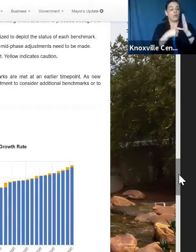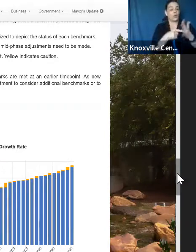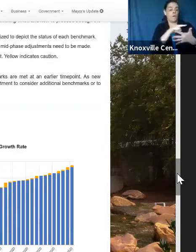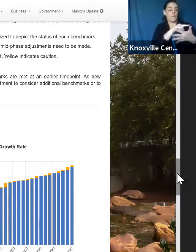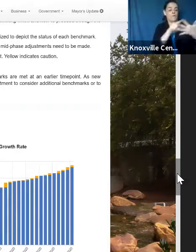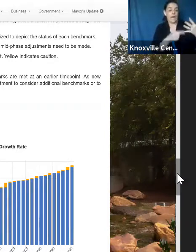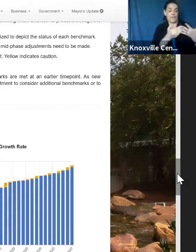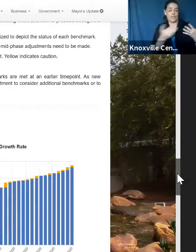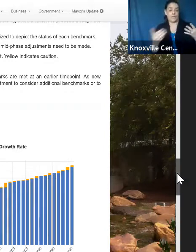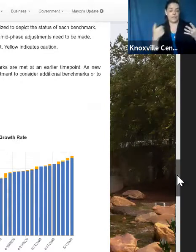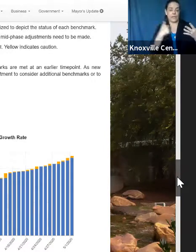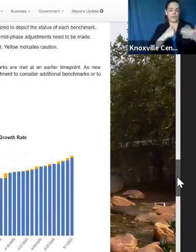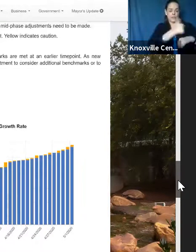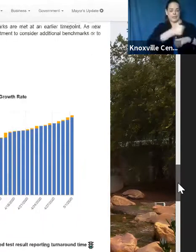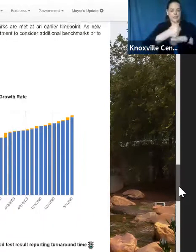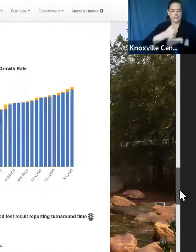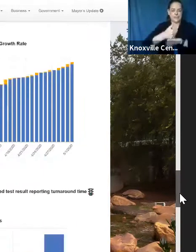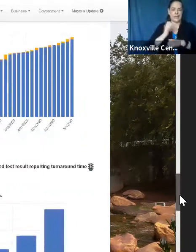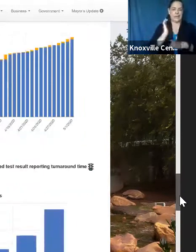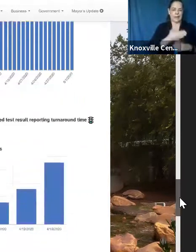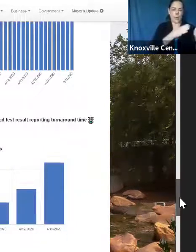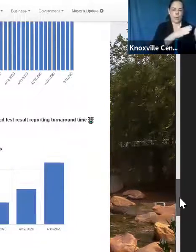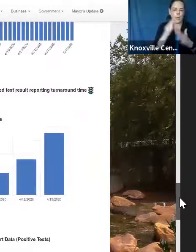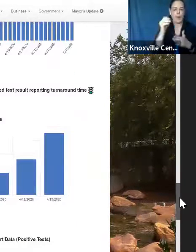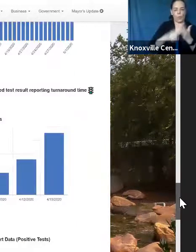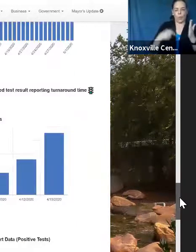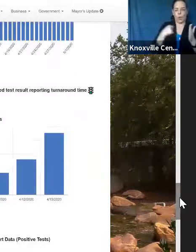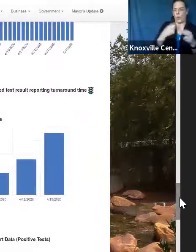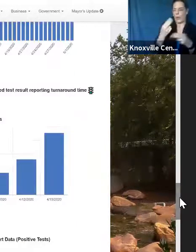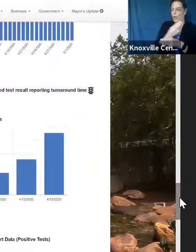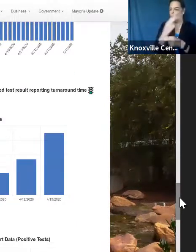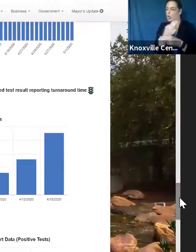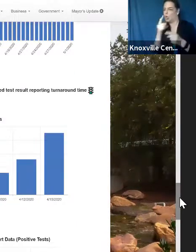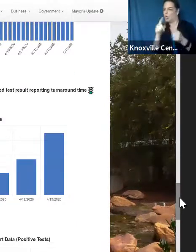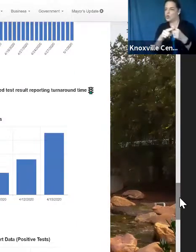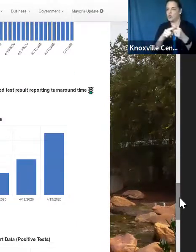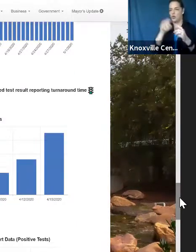and the corresponding metrics that we're using to evaluate attainment.